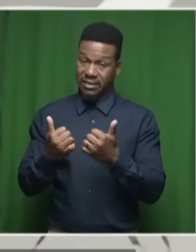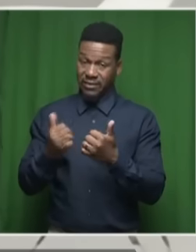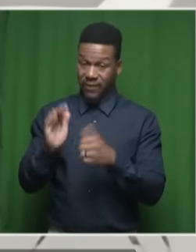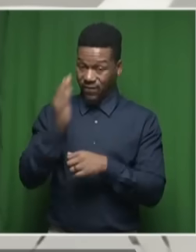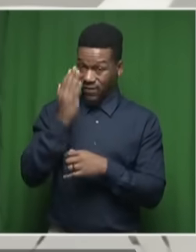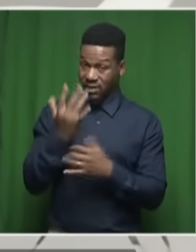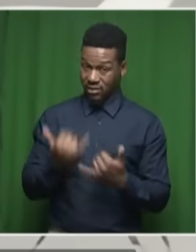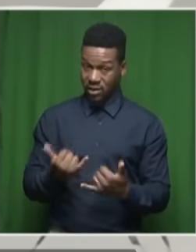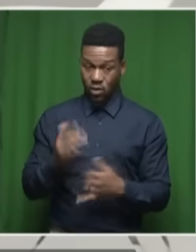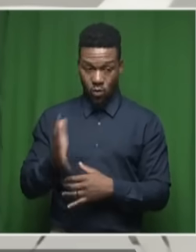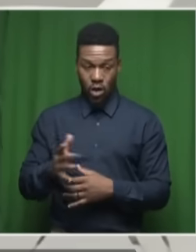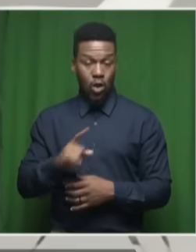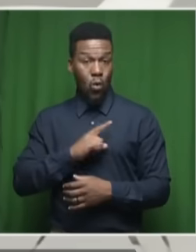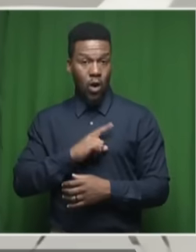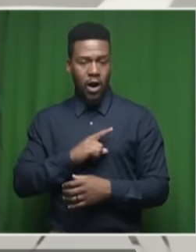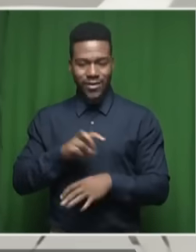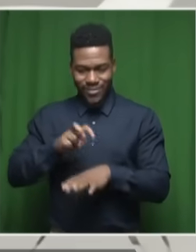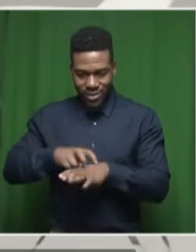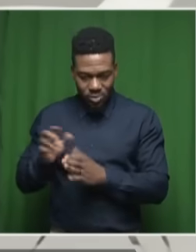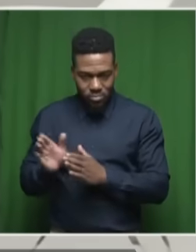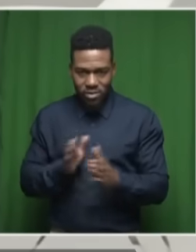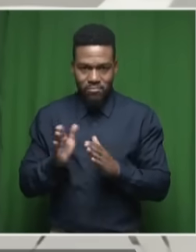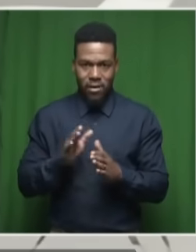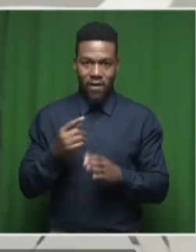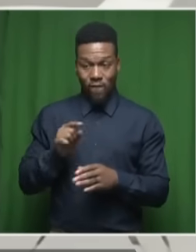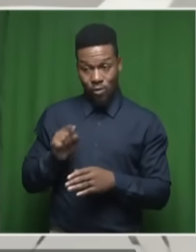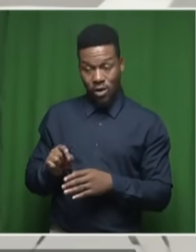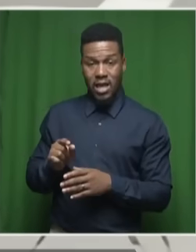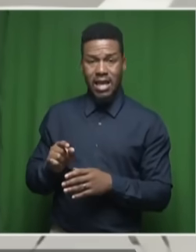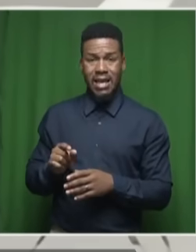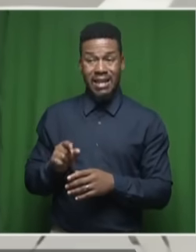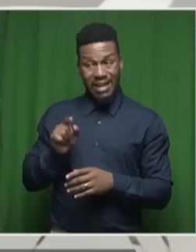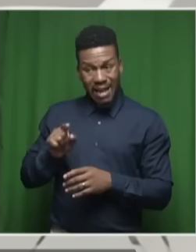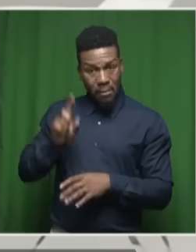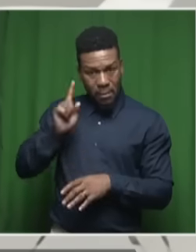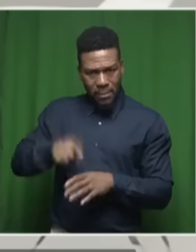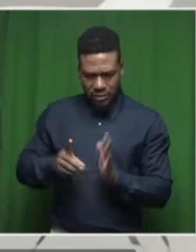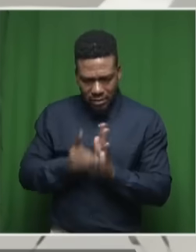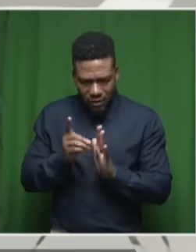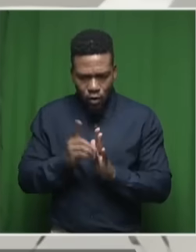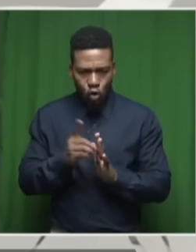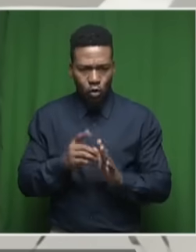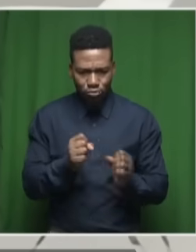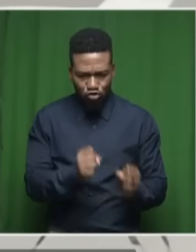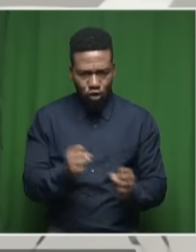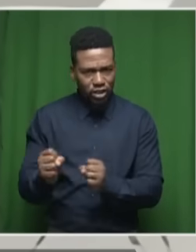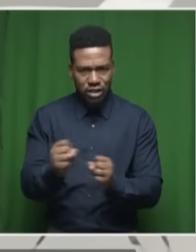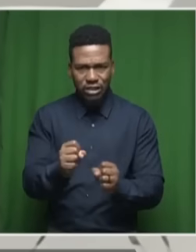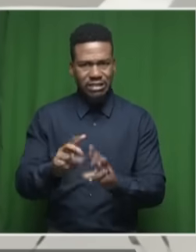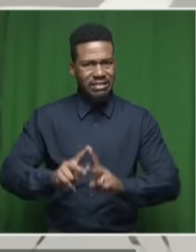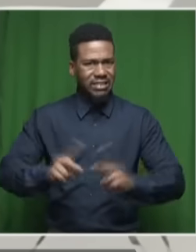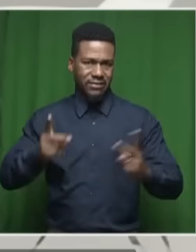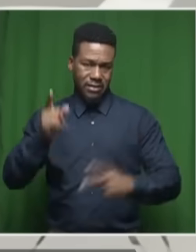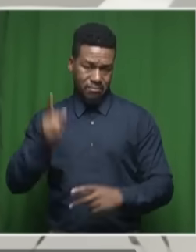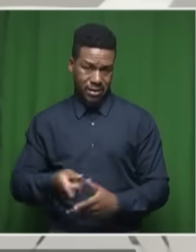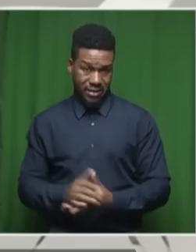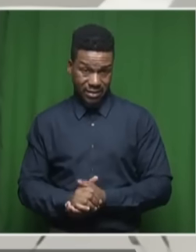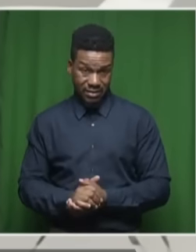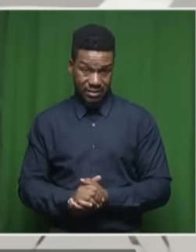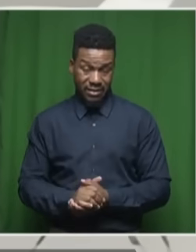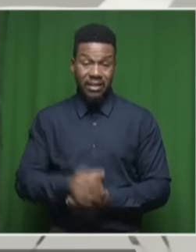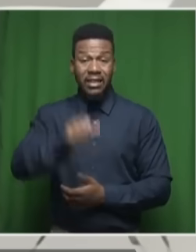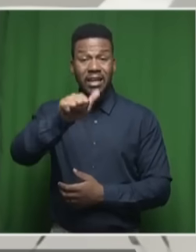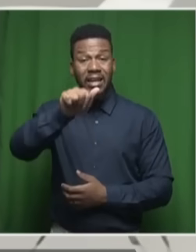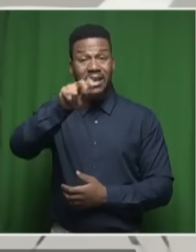they should have also developed much better strategies to deal with these campaigns. With the ANC now, unlike